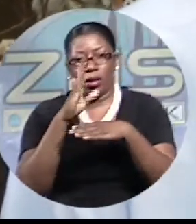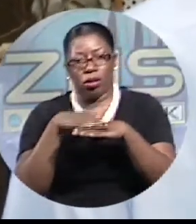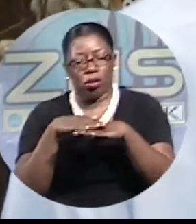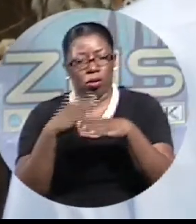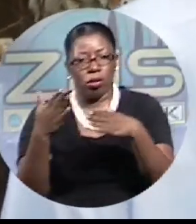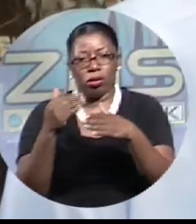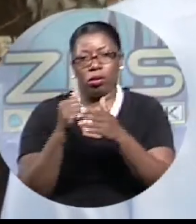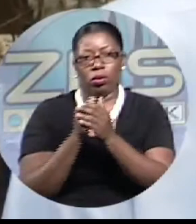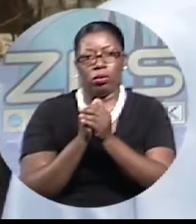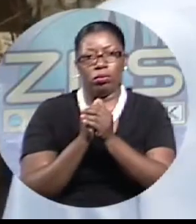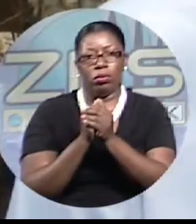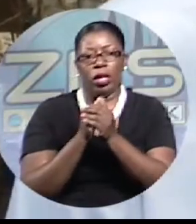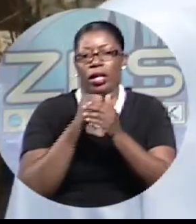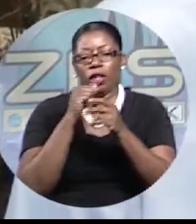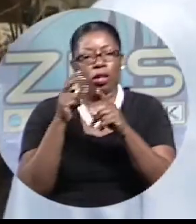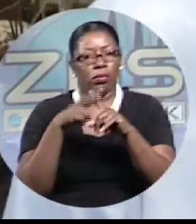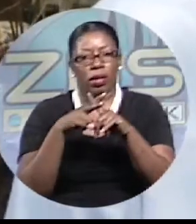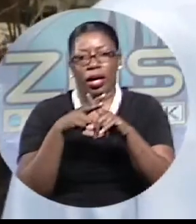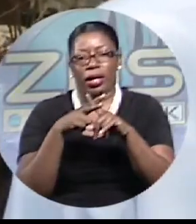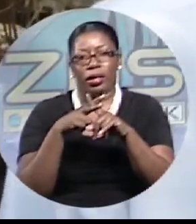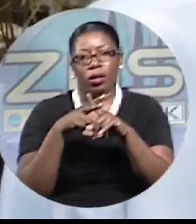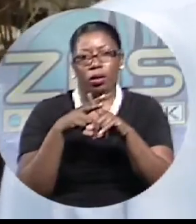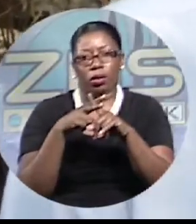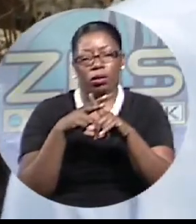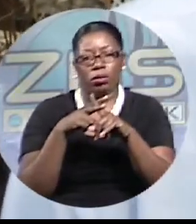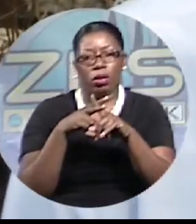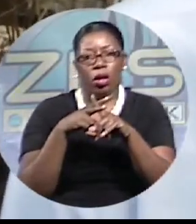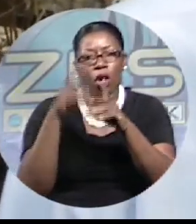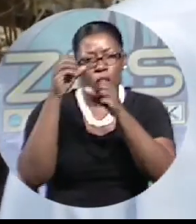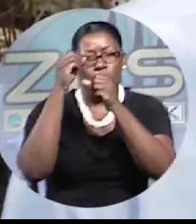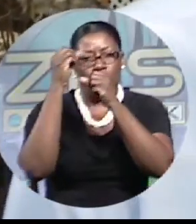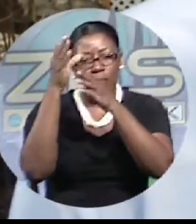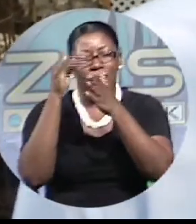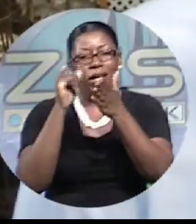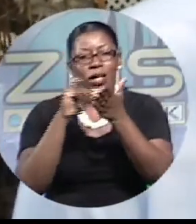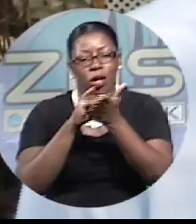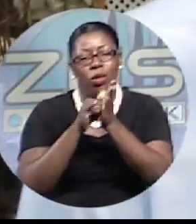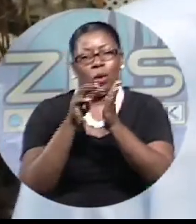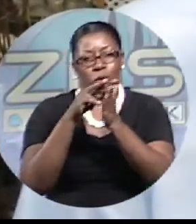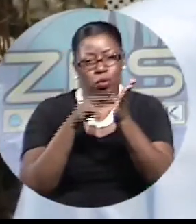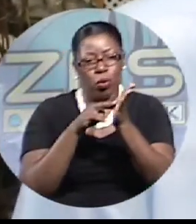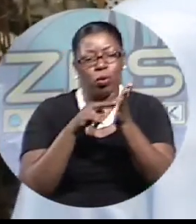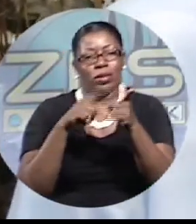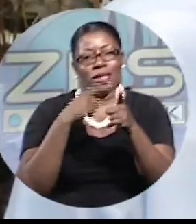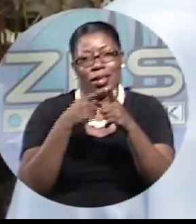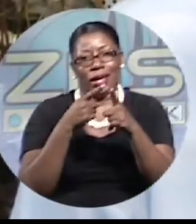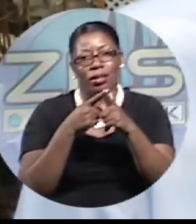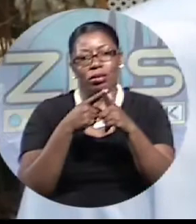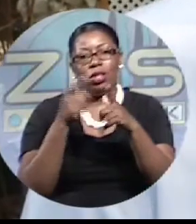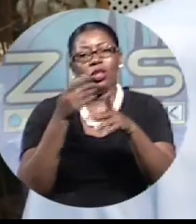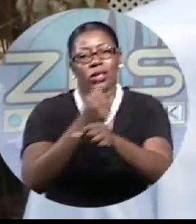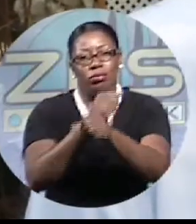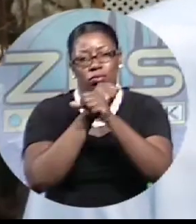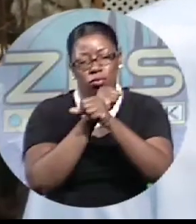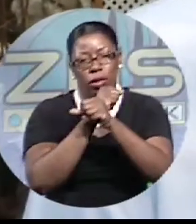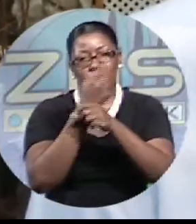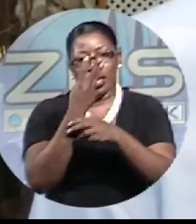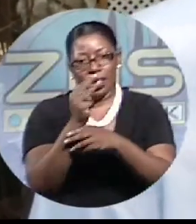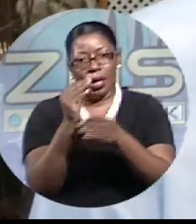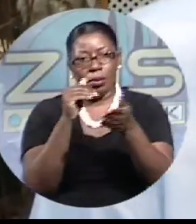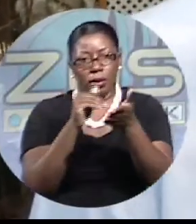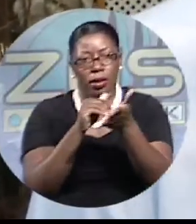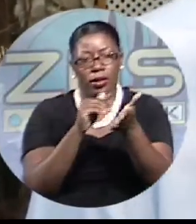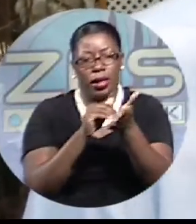comply with the restrictions, then they can be taken back into custody, because it appears